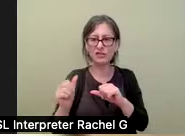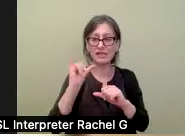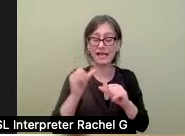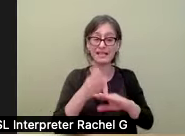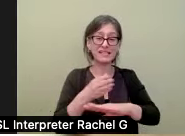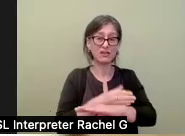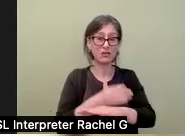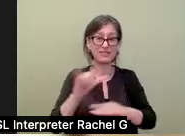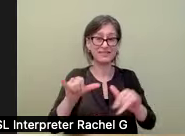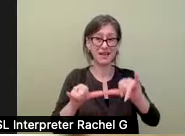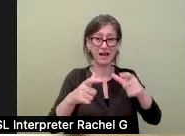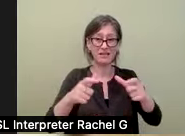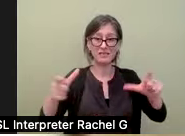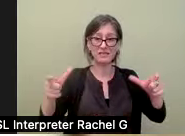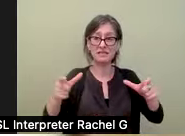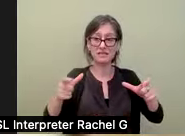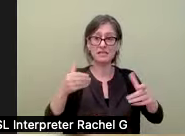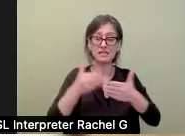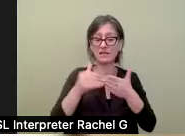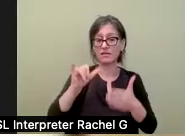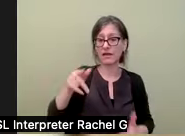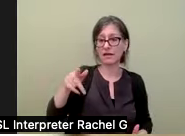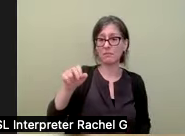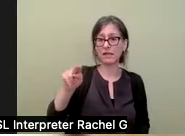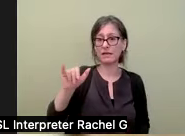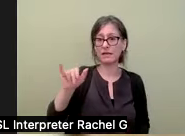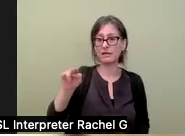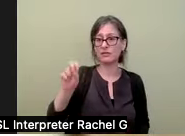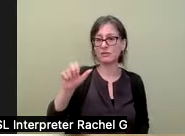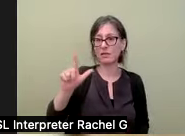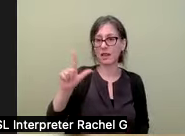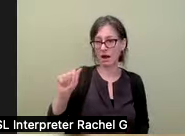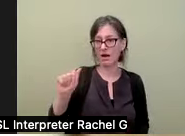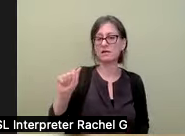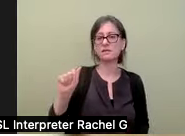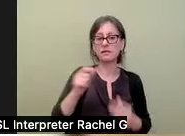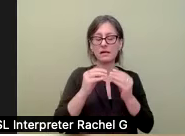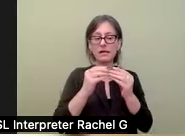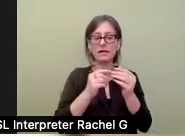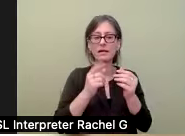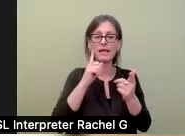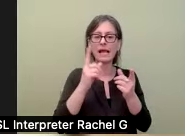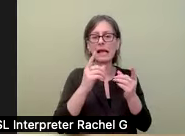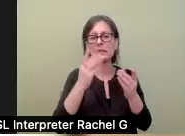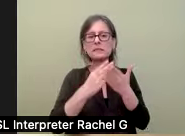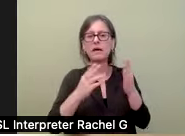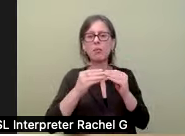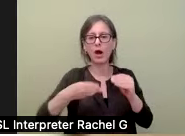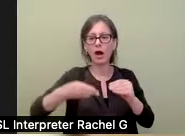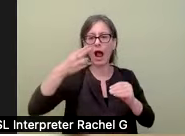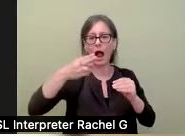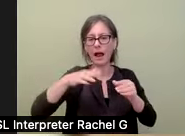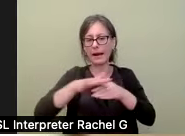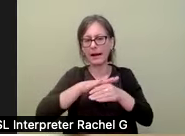in size along the peninsula, except for most of the higher elevations on the northwest side